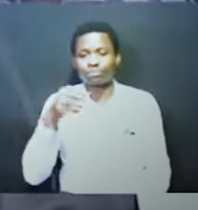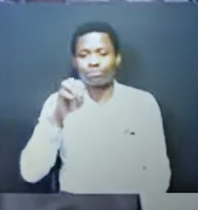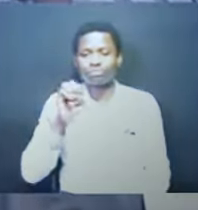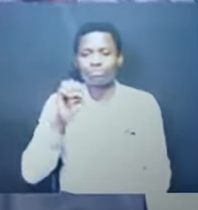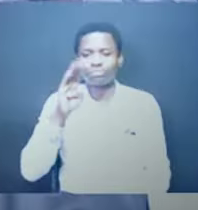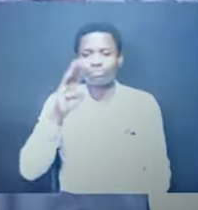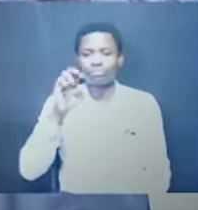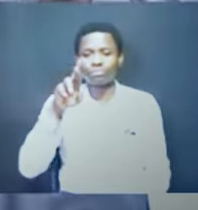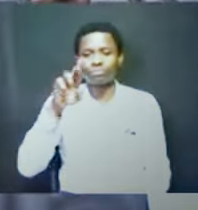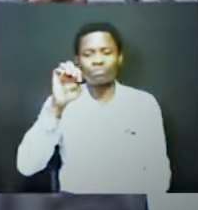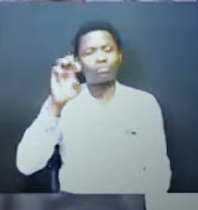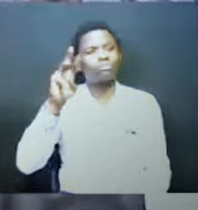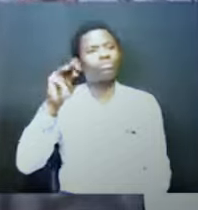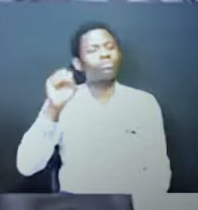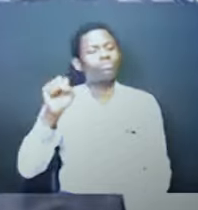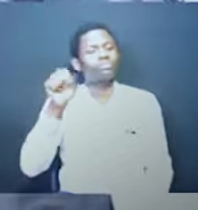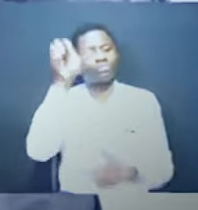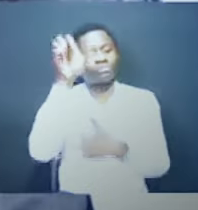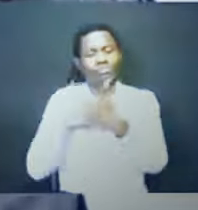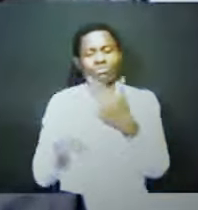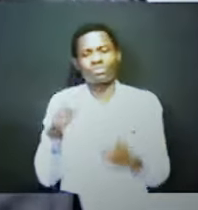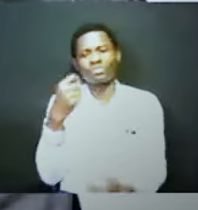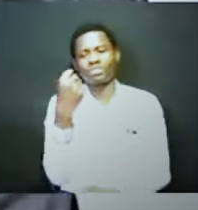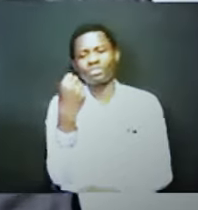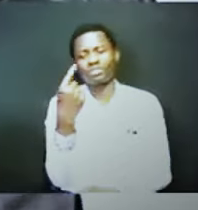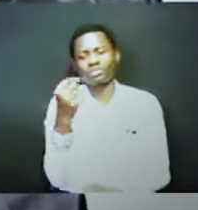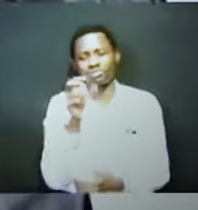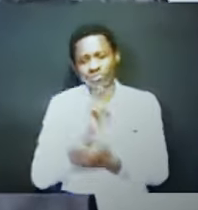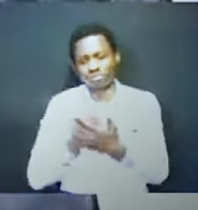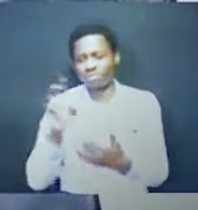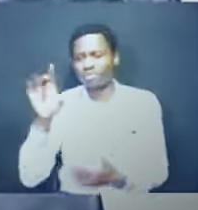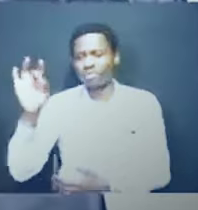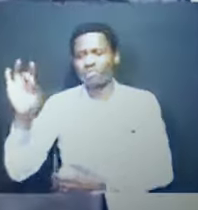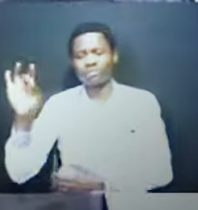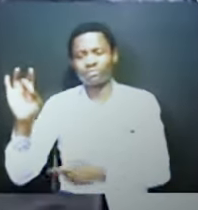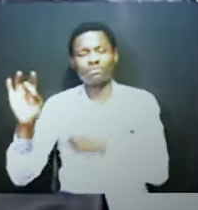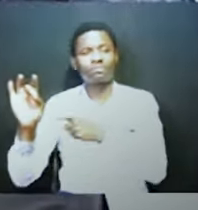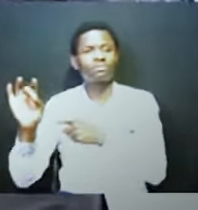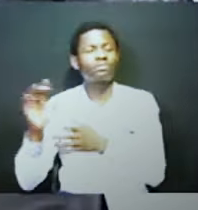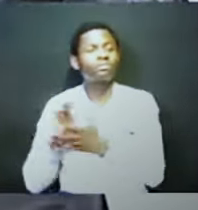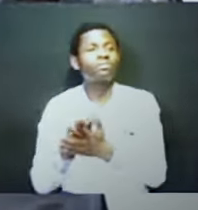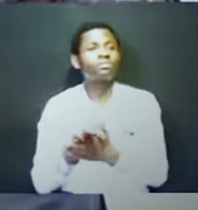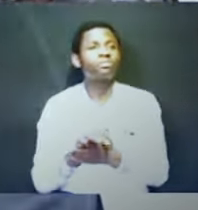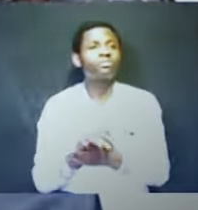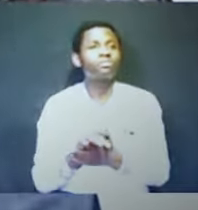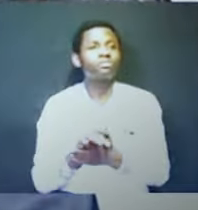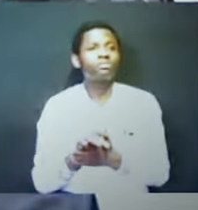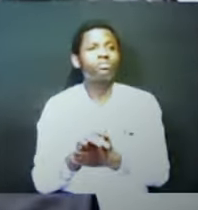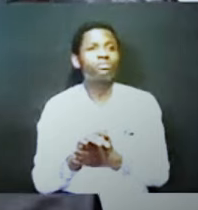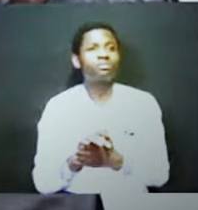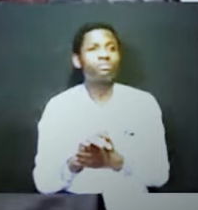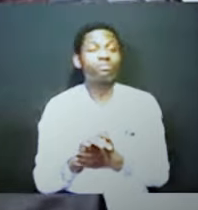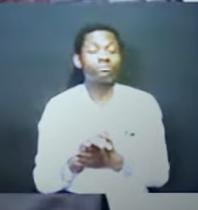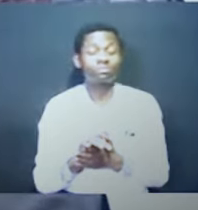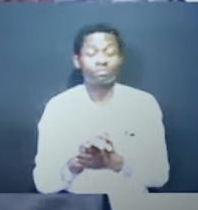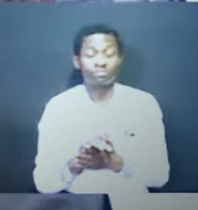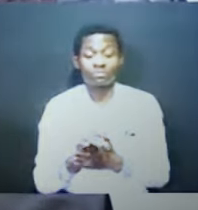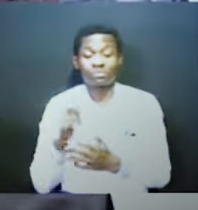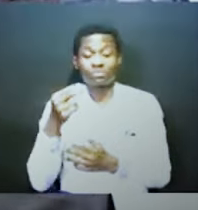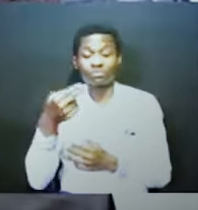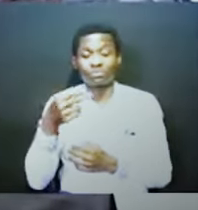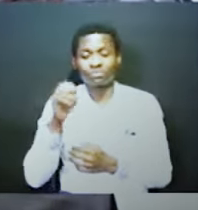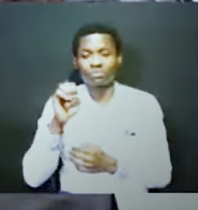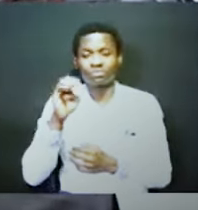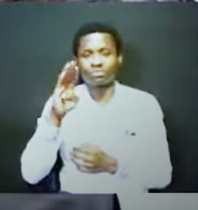Yekinkan efri Hebrew for homano. From verse 8, please. Eti dubako eyimu enwotwe no. Hebrews